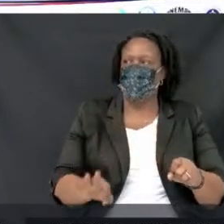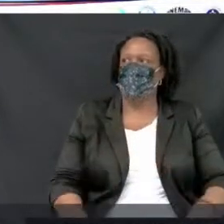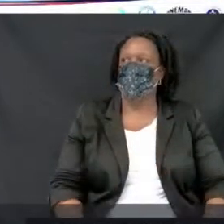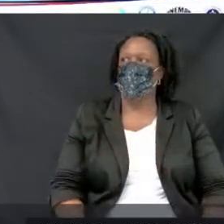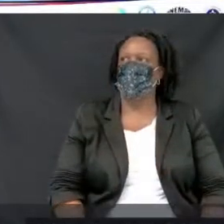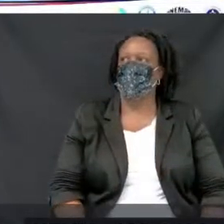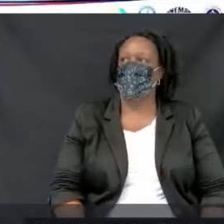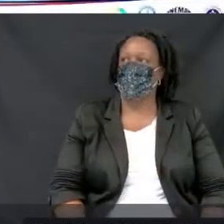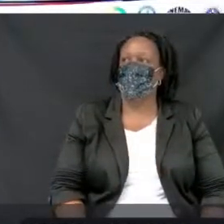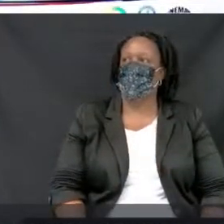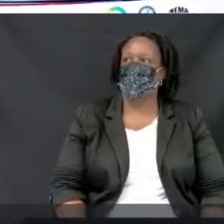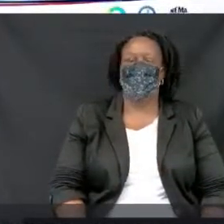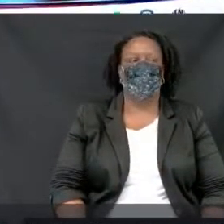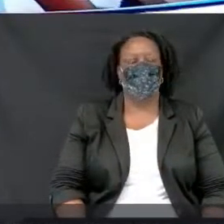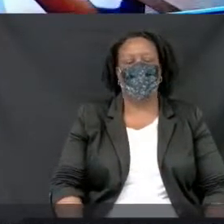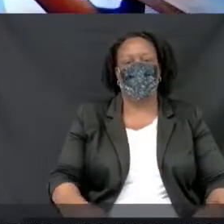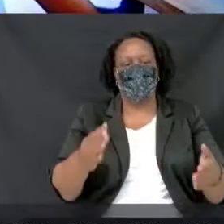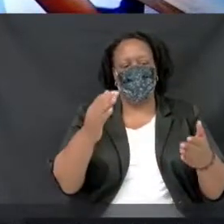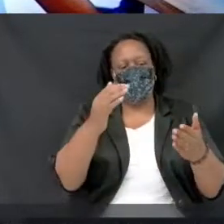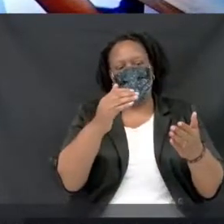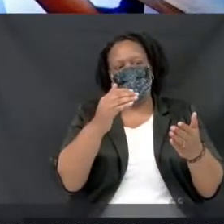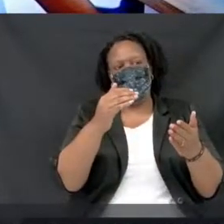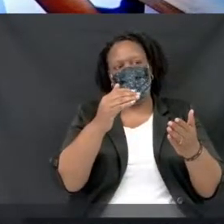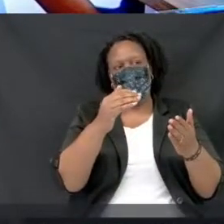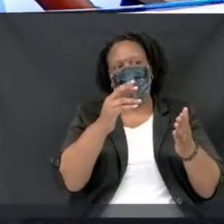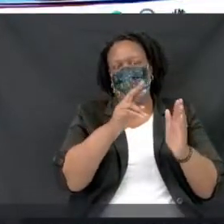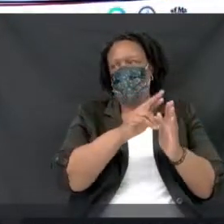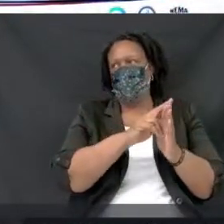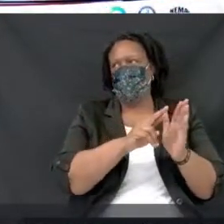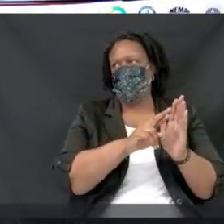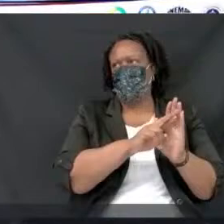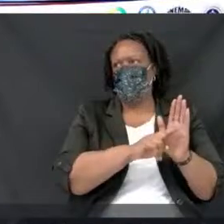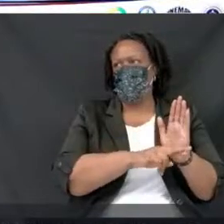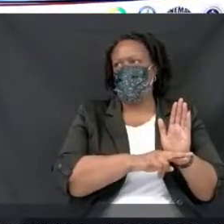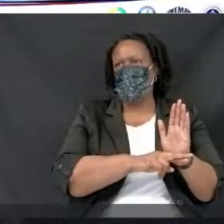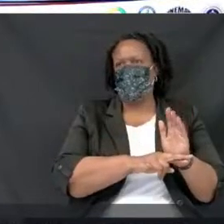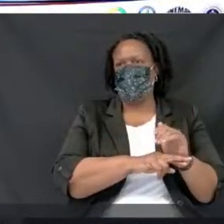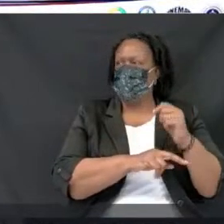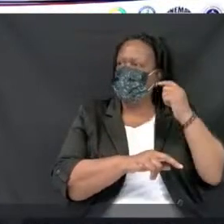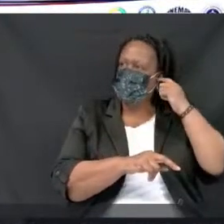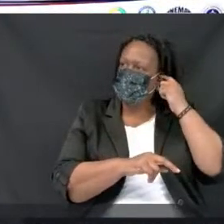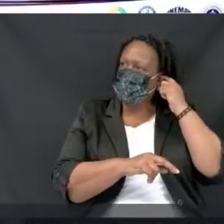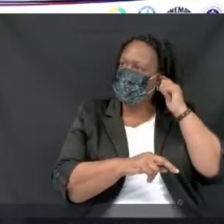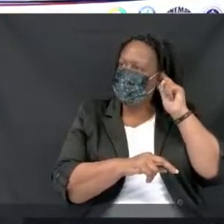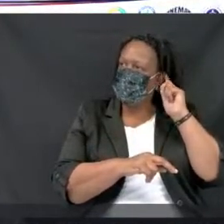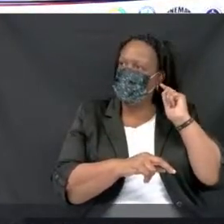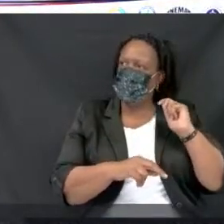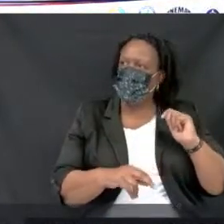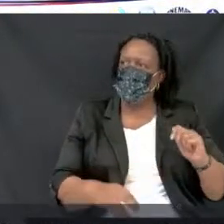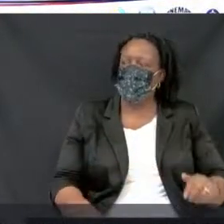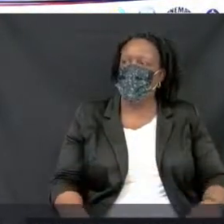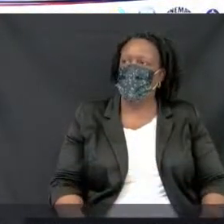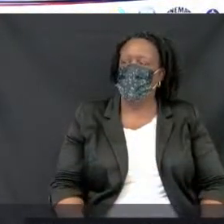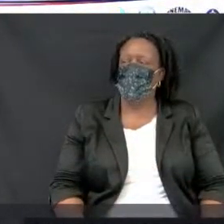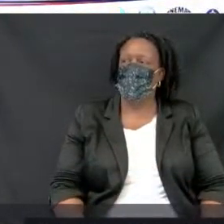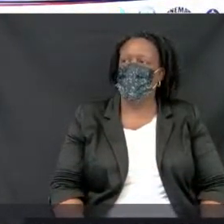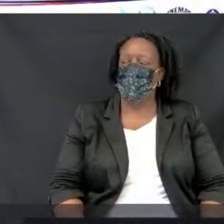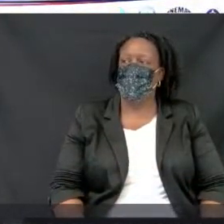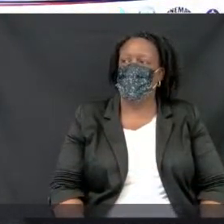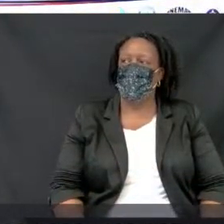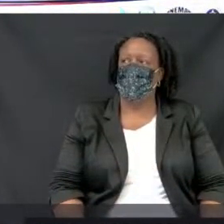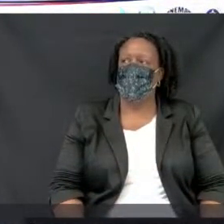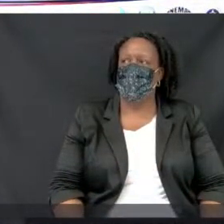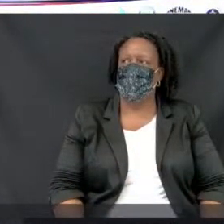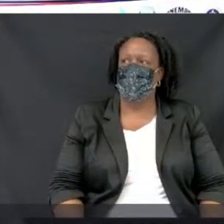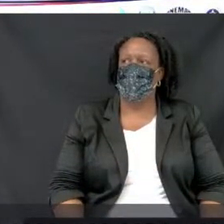Section 6 speaks to the persons that make up the task force as well as the roles and function of the task